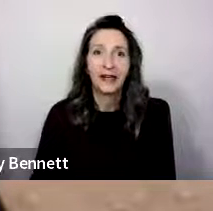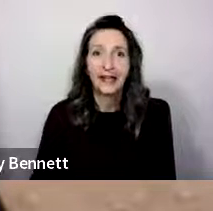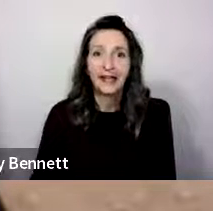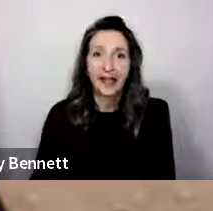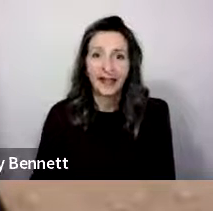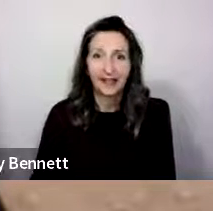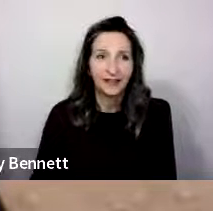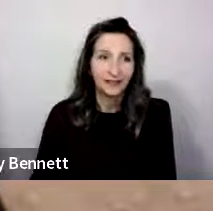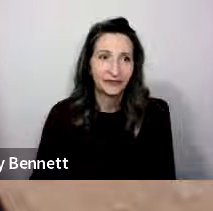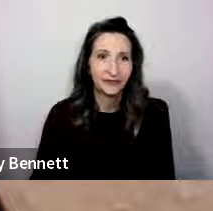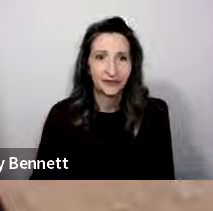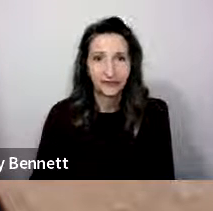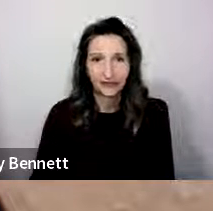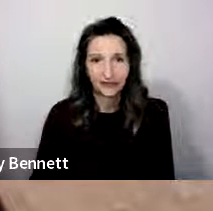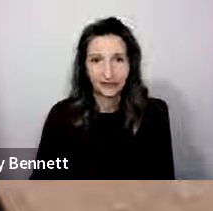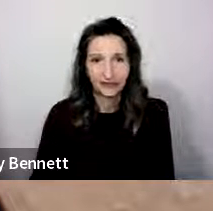King cake.